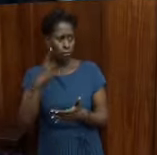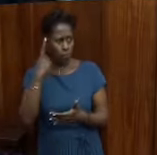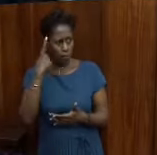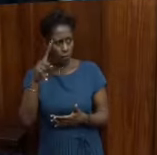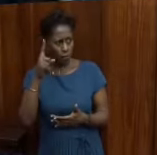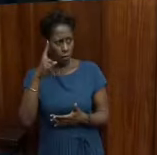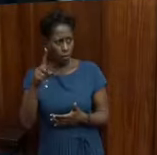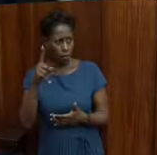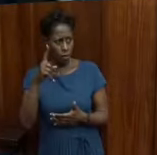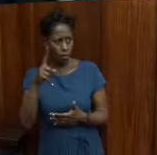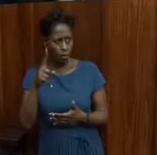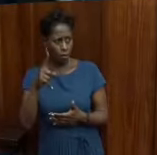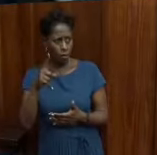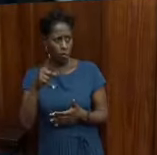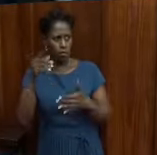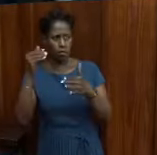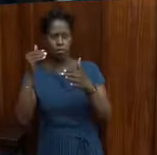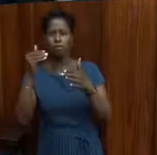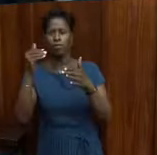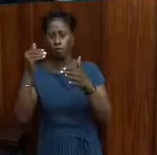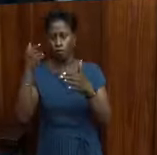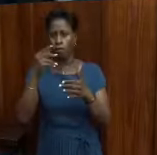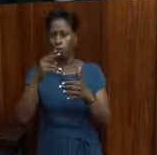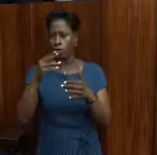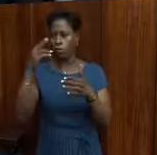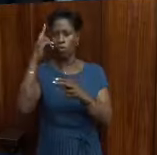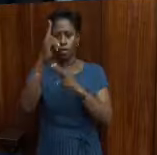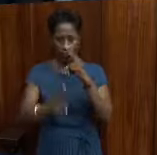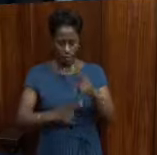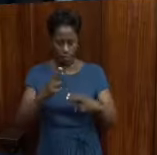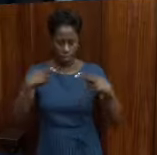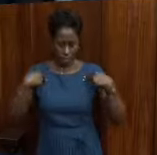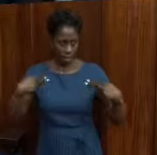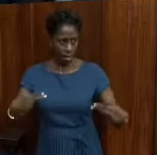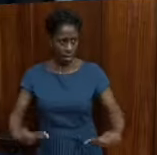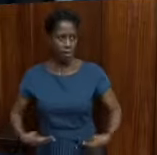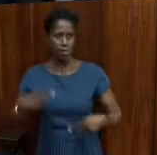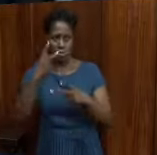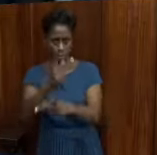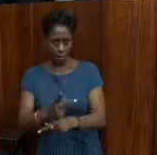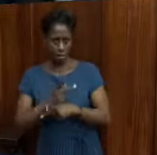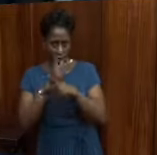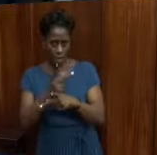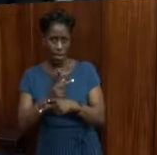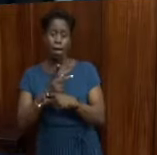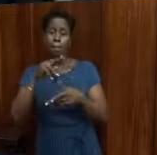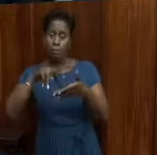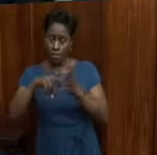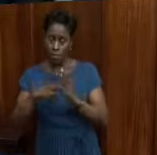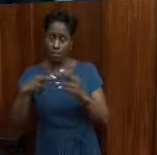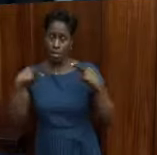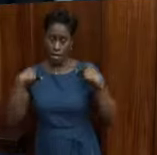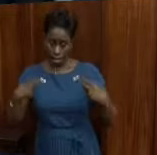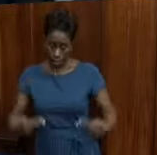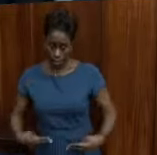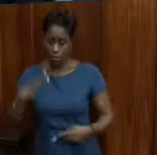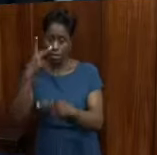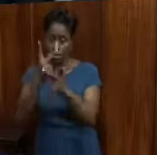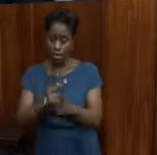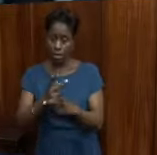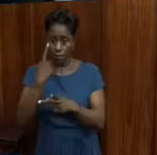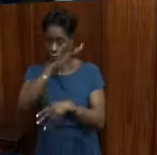the UHC by efficiency in the use of health expenditure through a performance-based scheme.